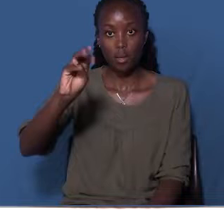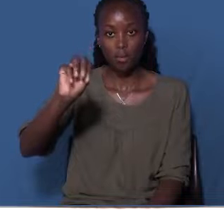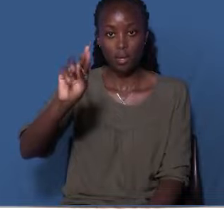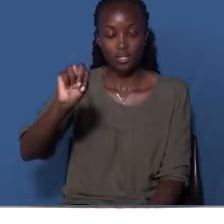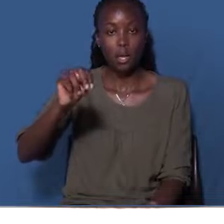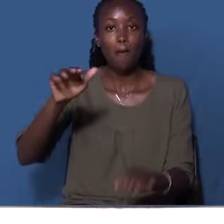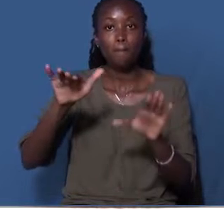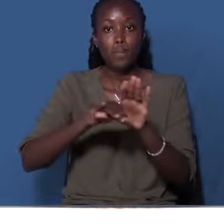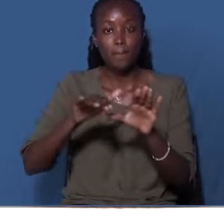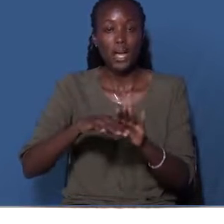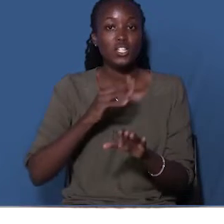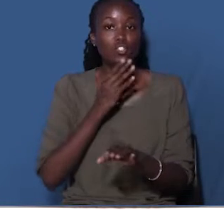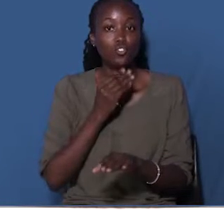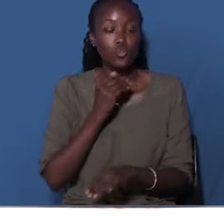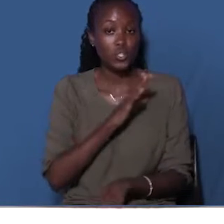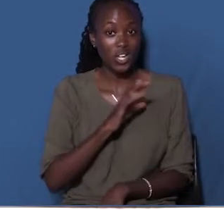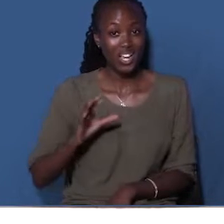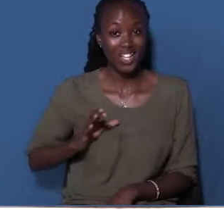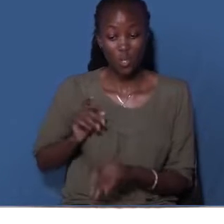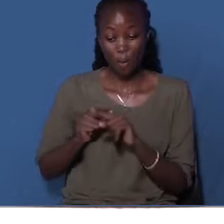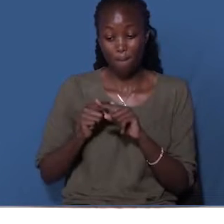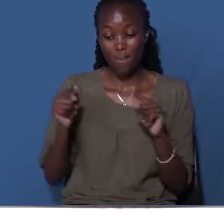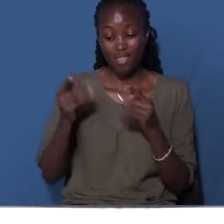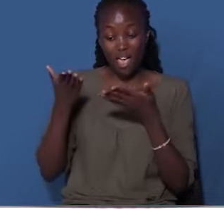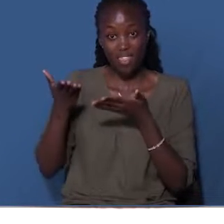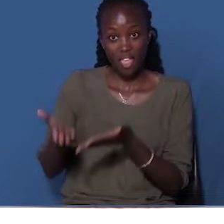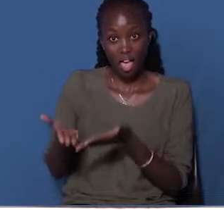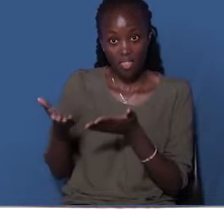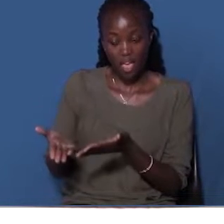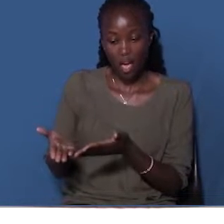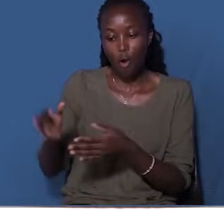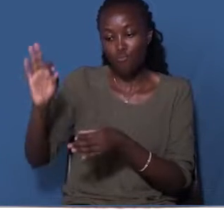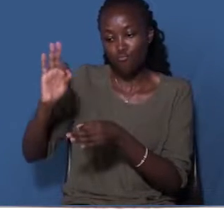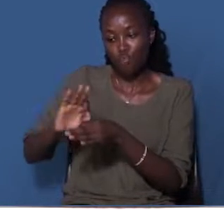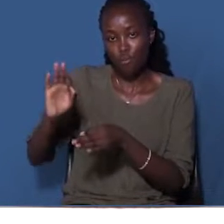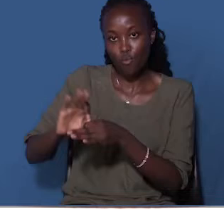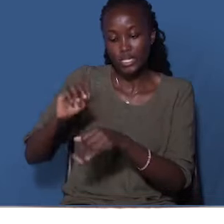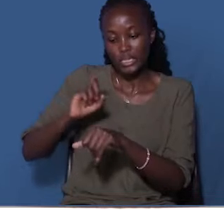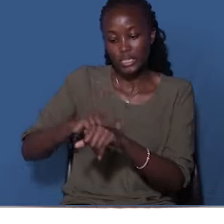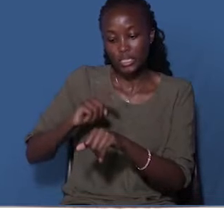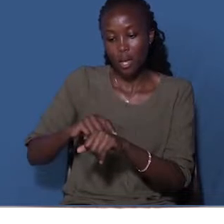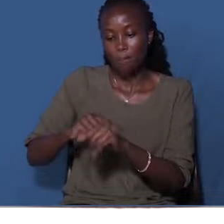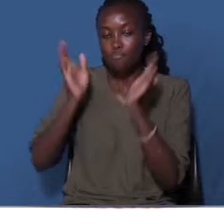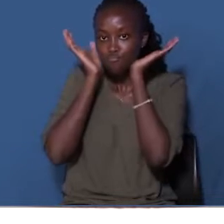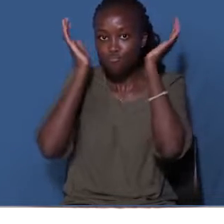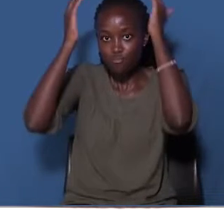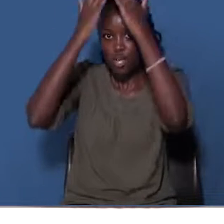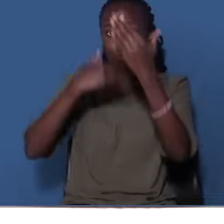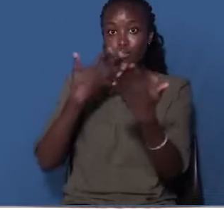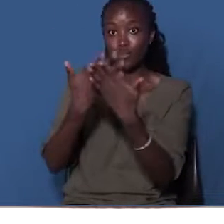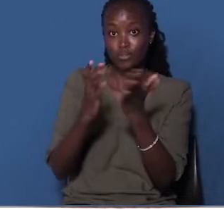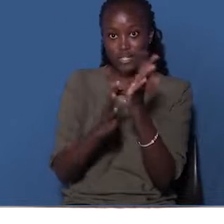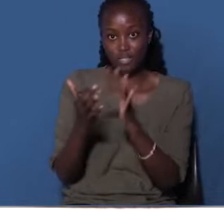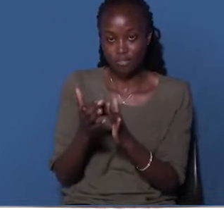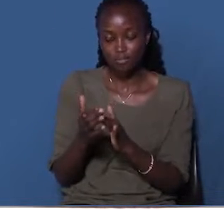did not, I mean, they had not been present to vote against Jesus. In actual fact, if you read Mark